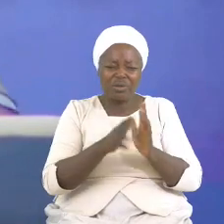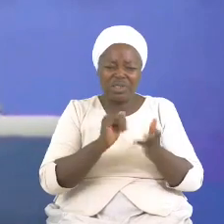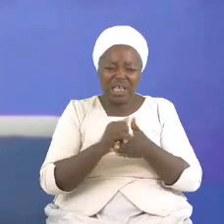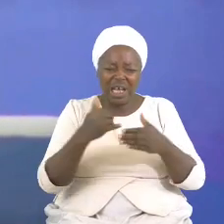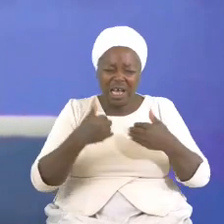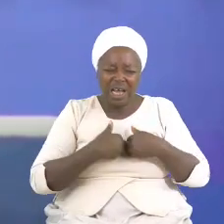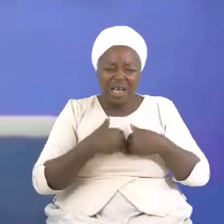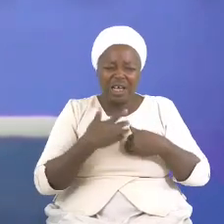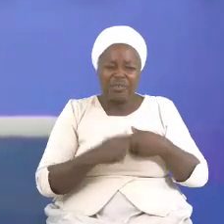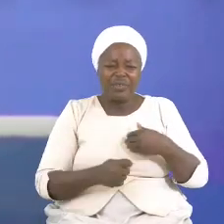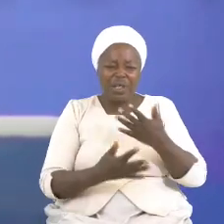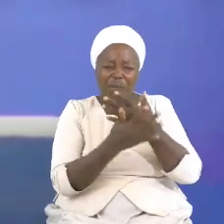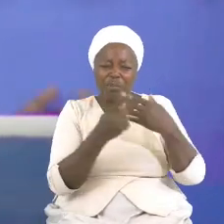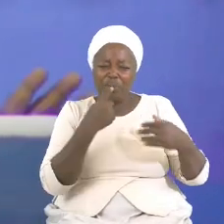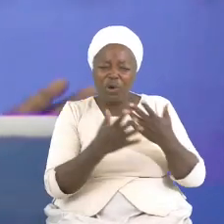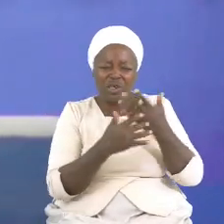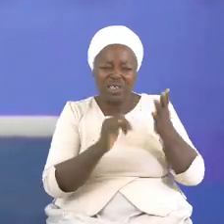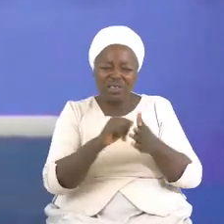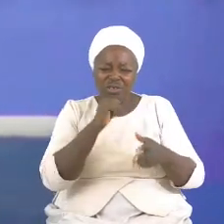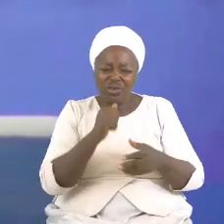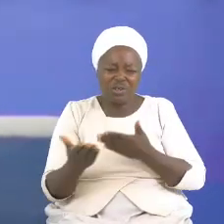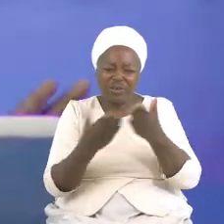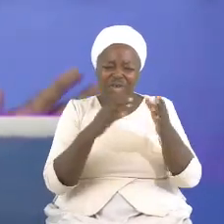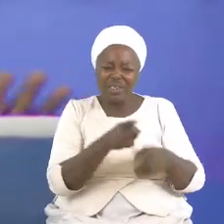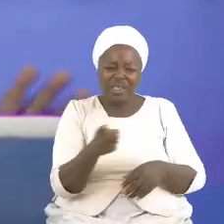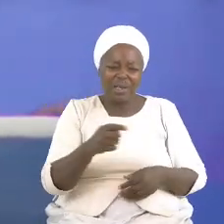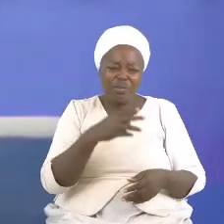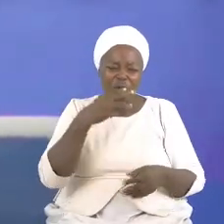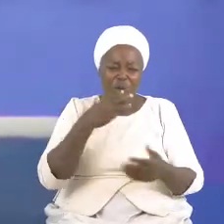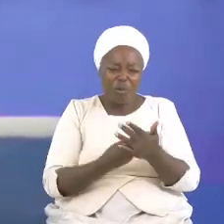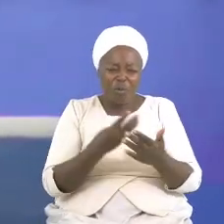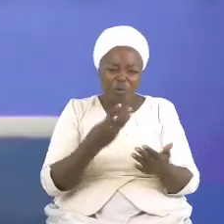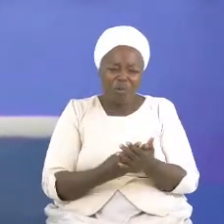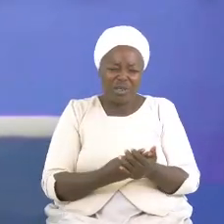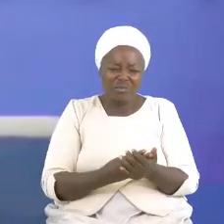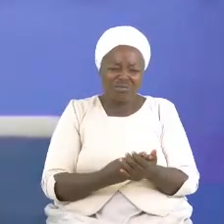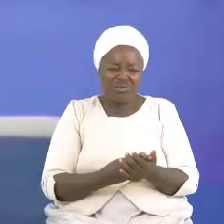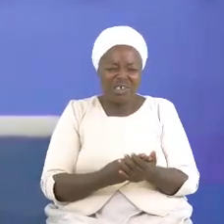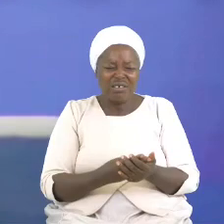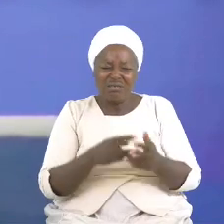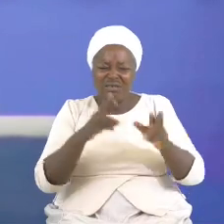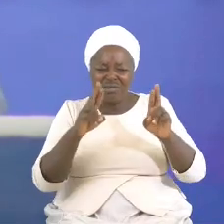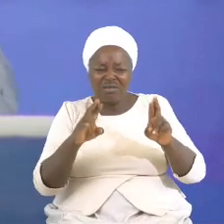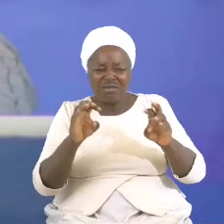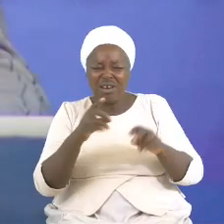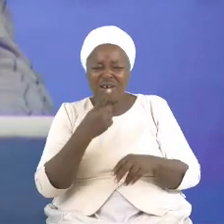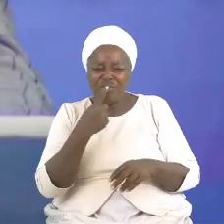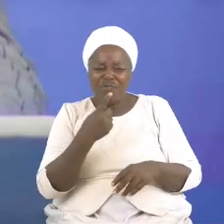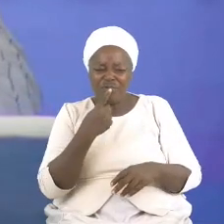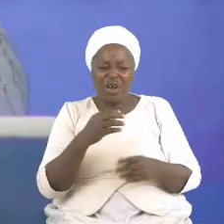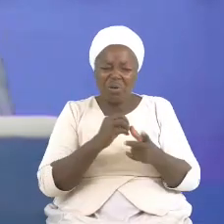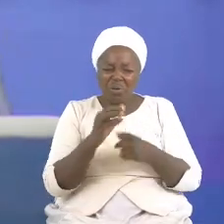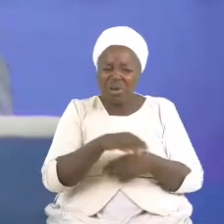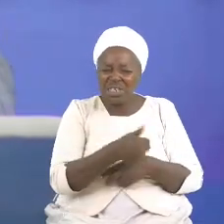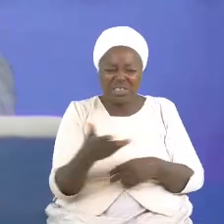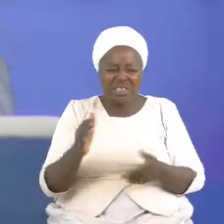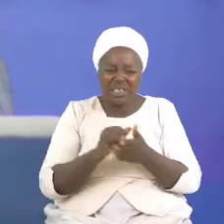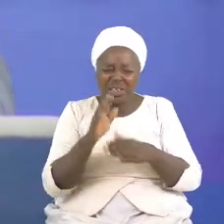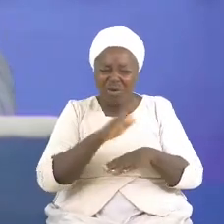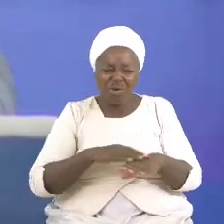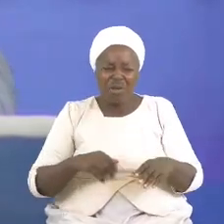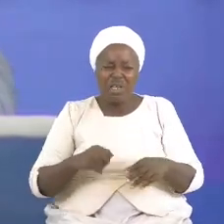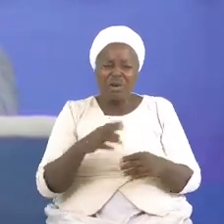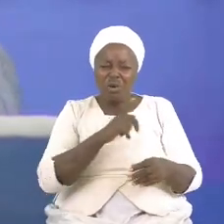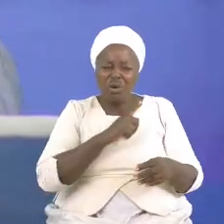them well, whatever they are, red, white, corpuscles, Lord, I pray that you purify and purge